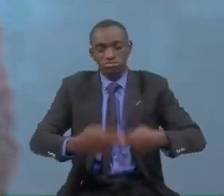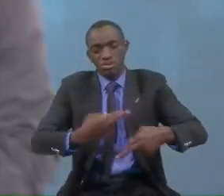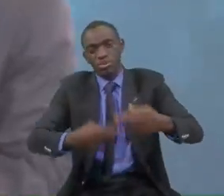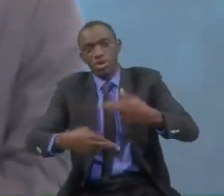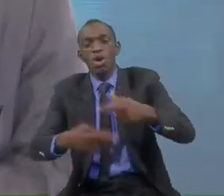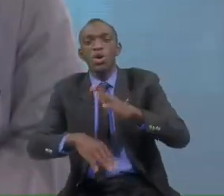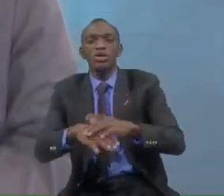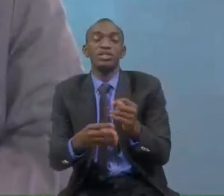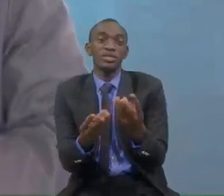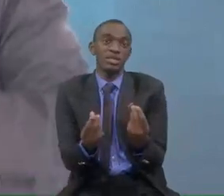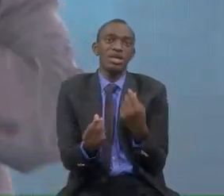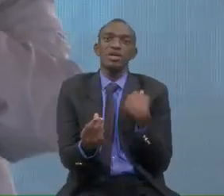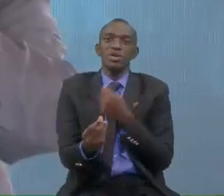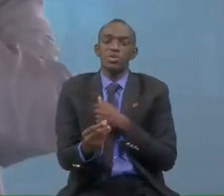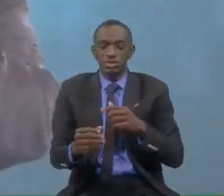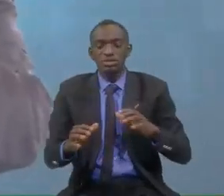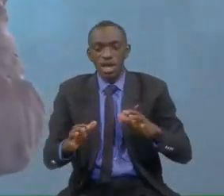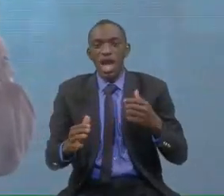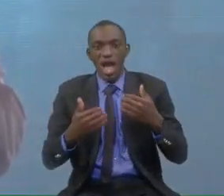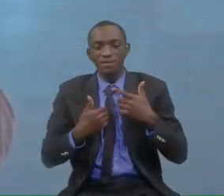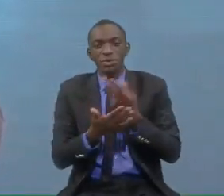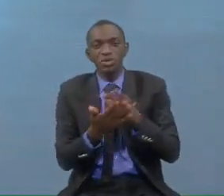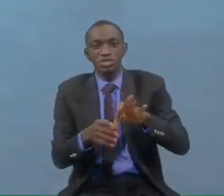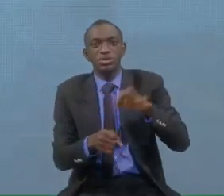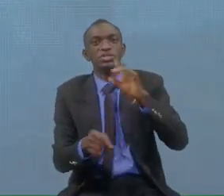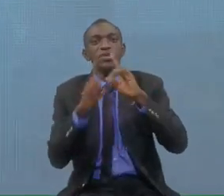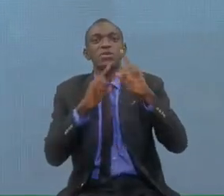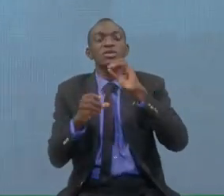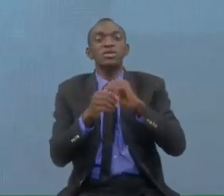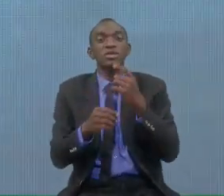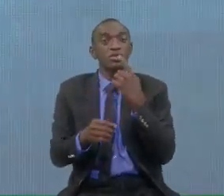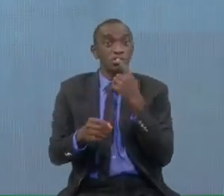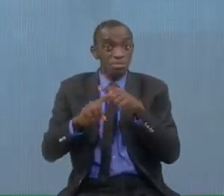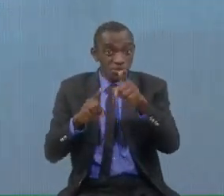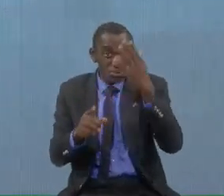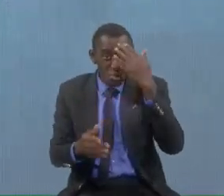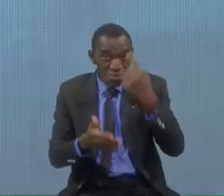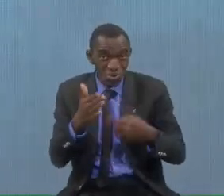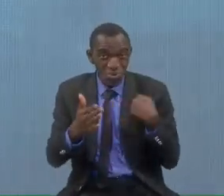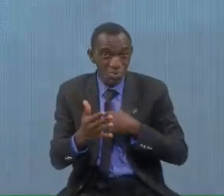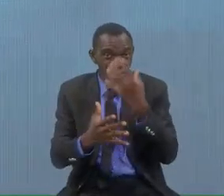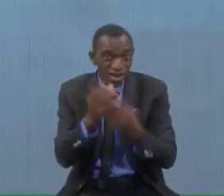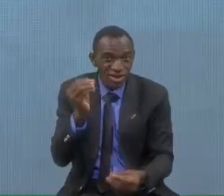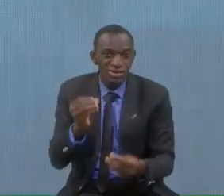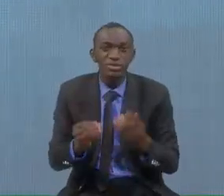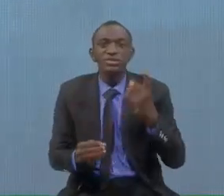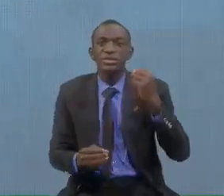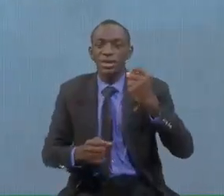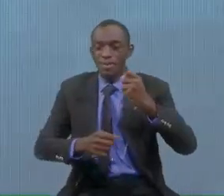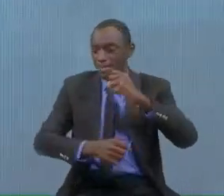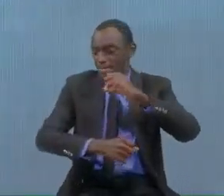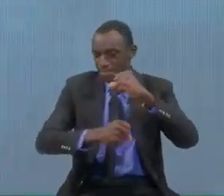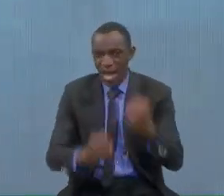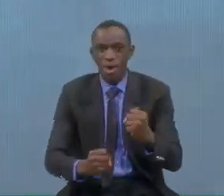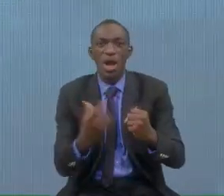Holy Ghost and we're talking in tongues. But you know what we lack? The might of the Spirit, the